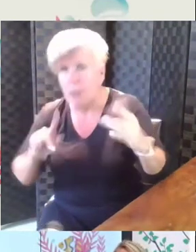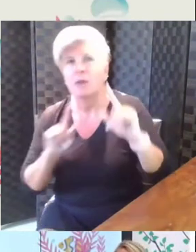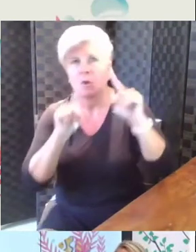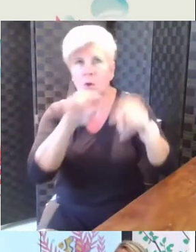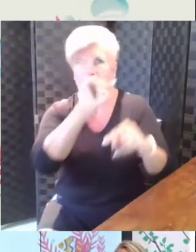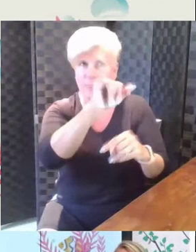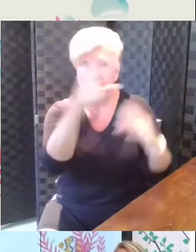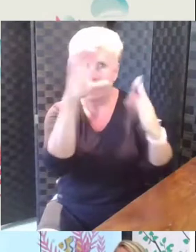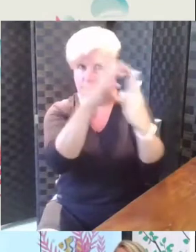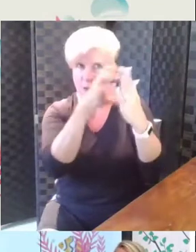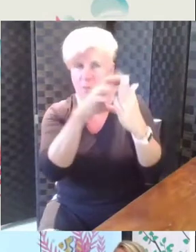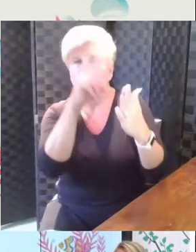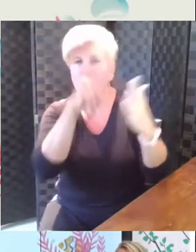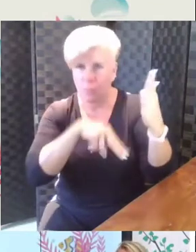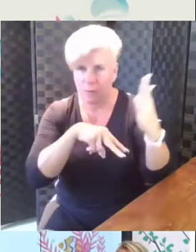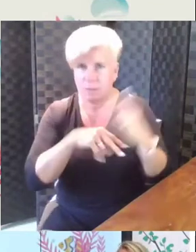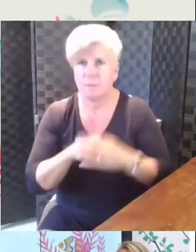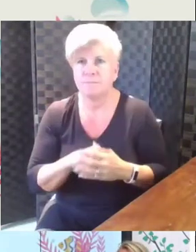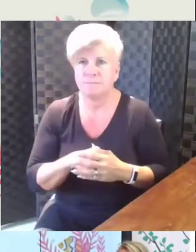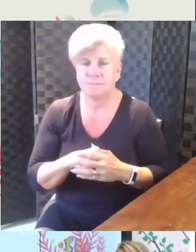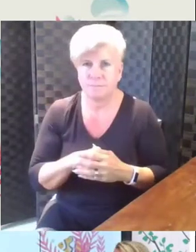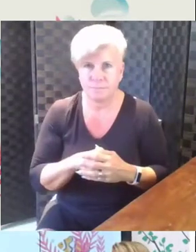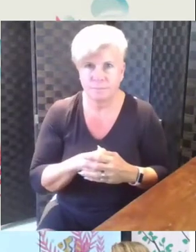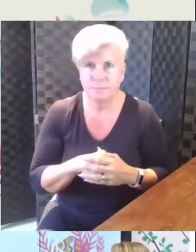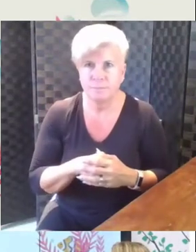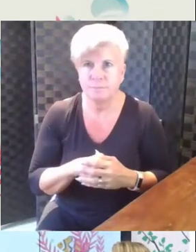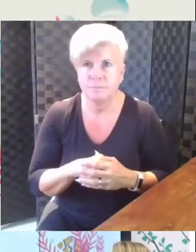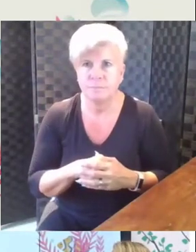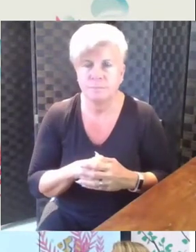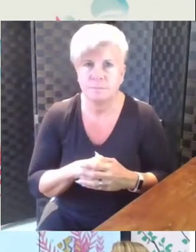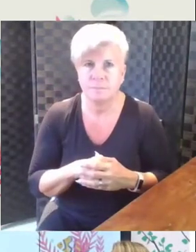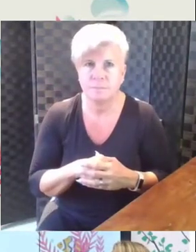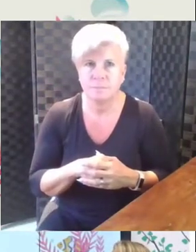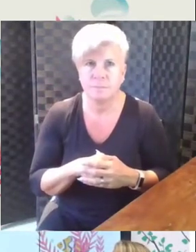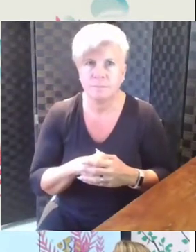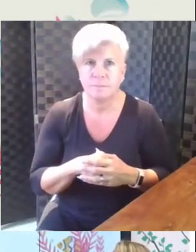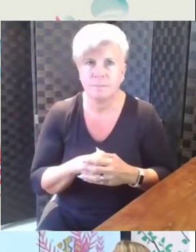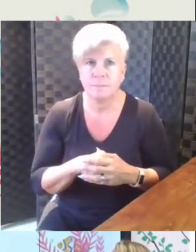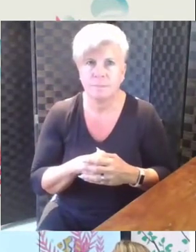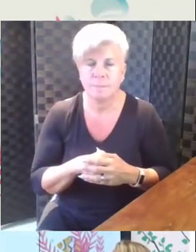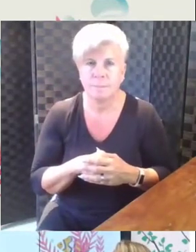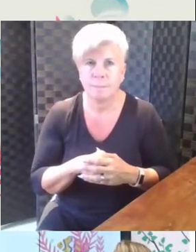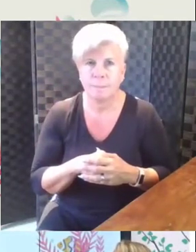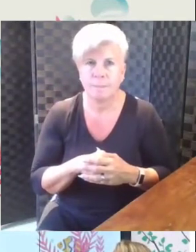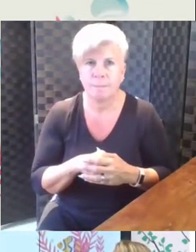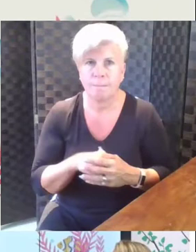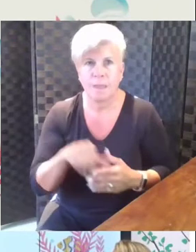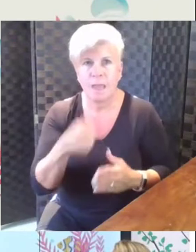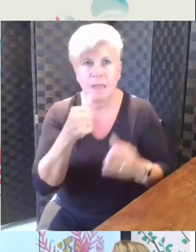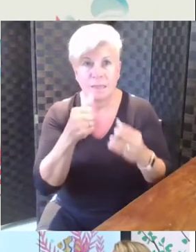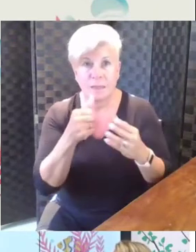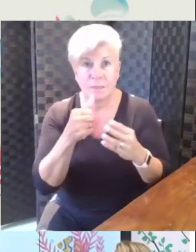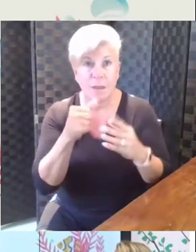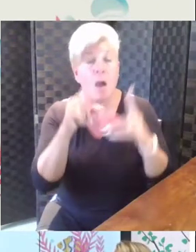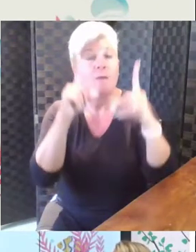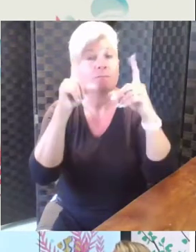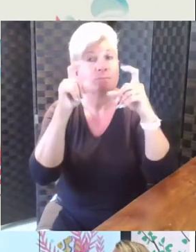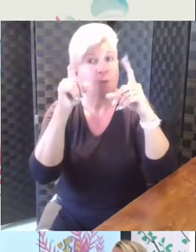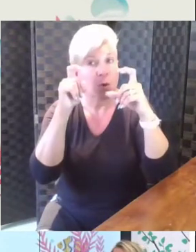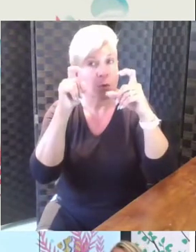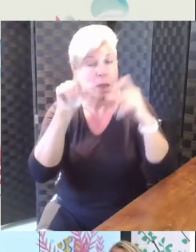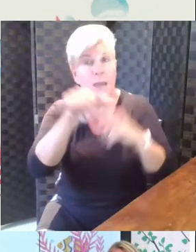to find that information. I can go right back to that section specifically. Let's look at another text feature that I